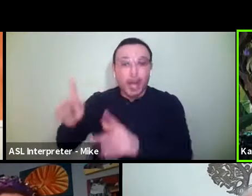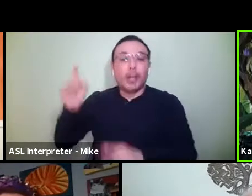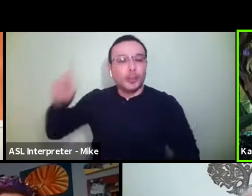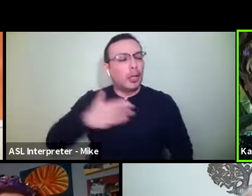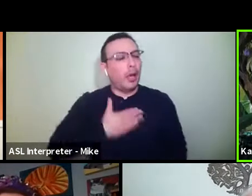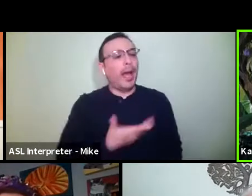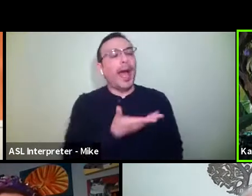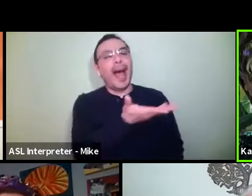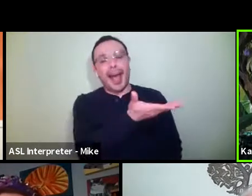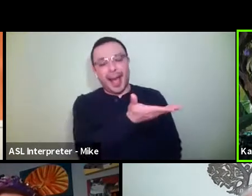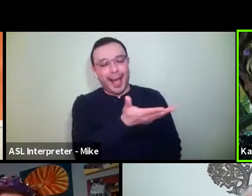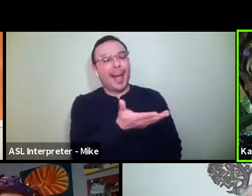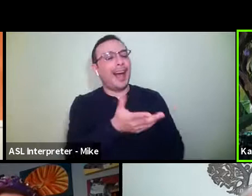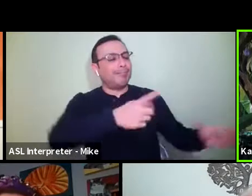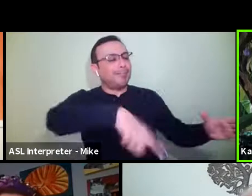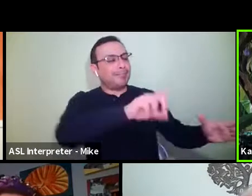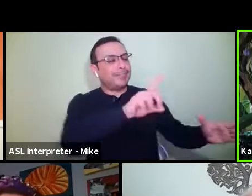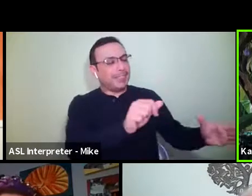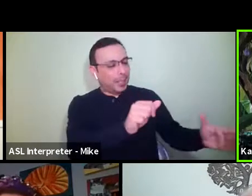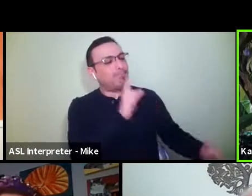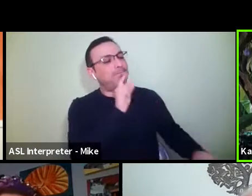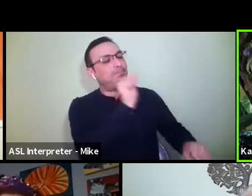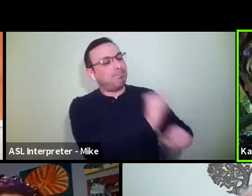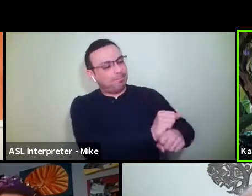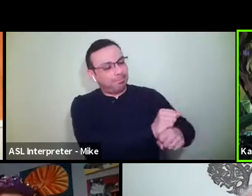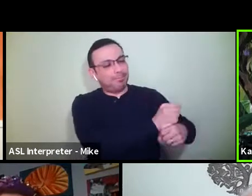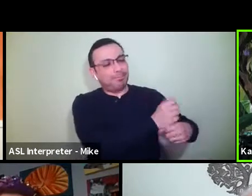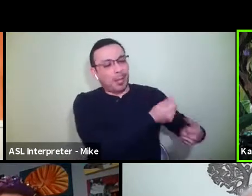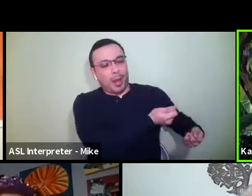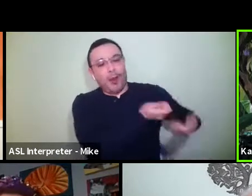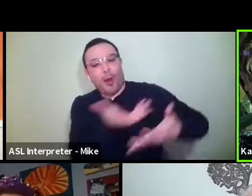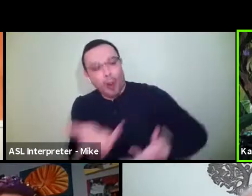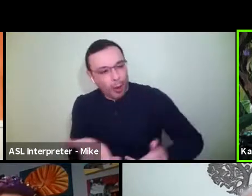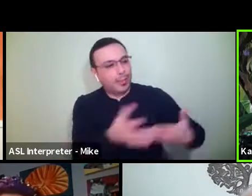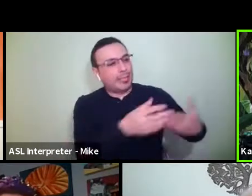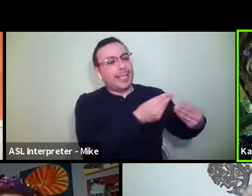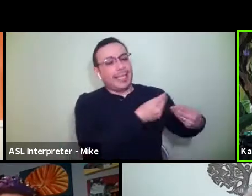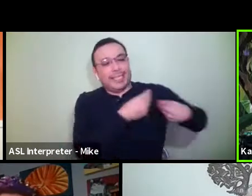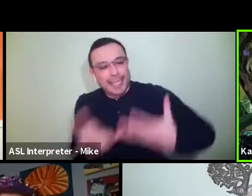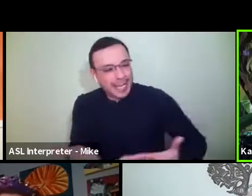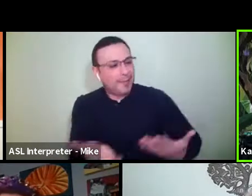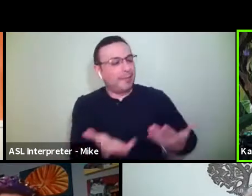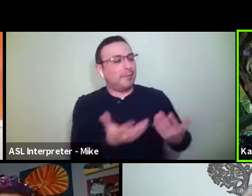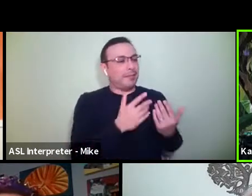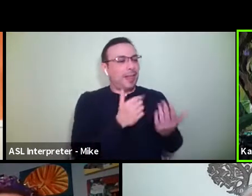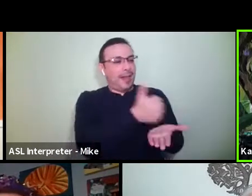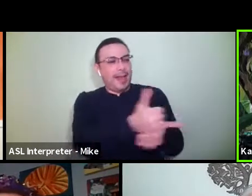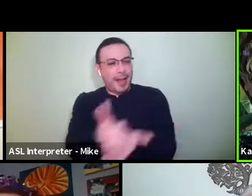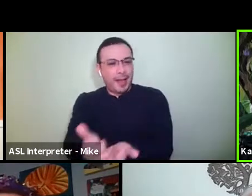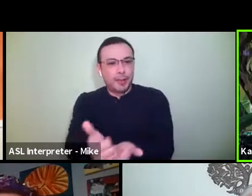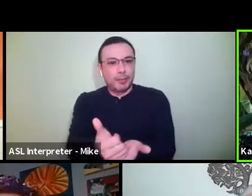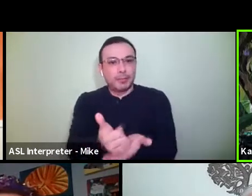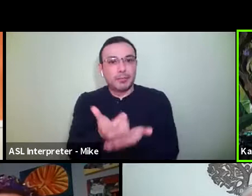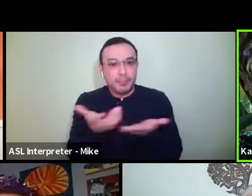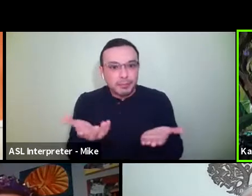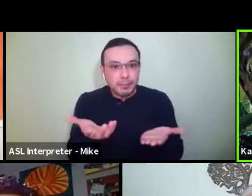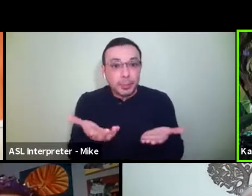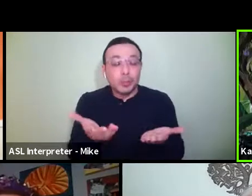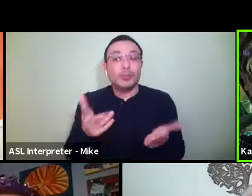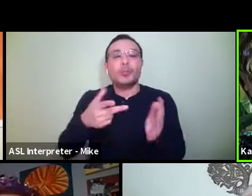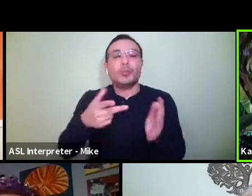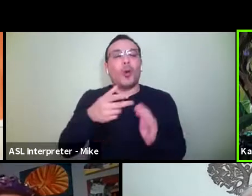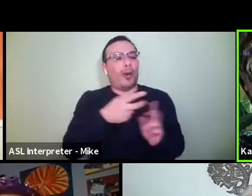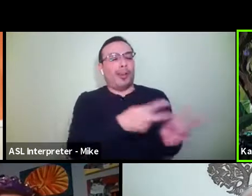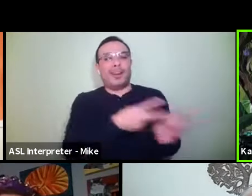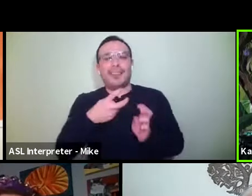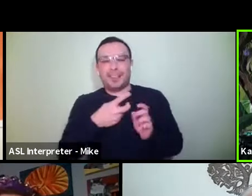when a disabled person is brought forth to the world, we celebrate that as the marvelous occasion for someone who has that